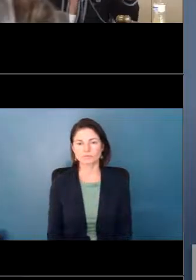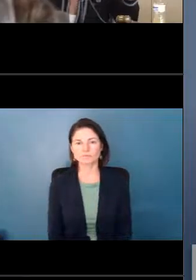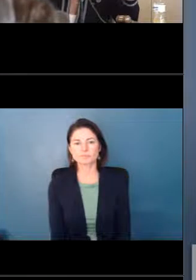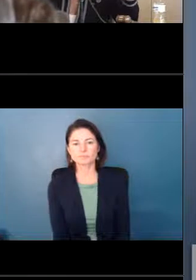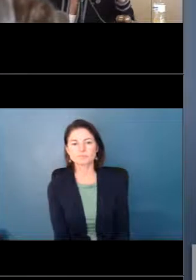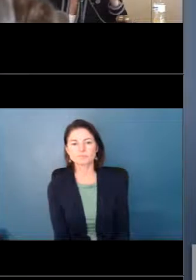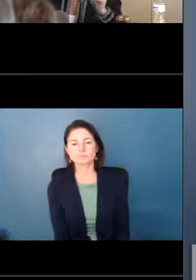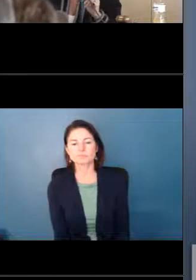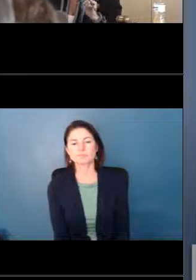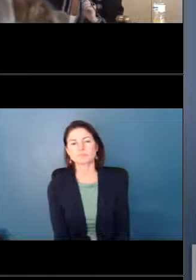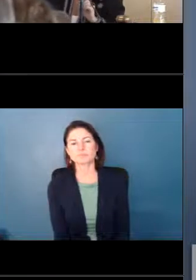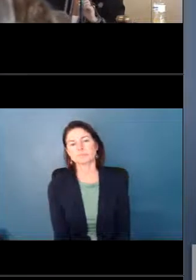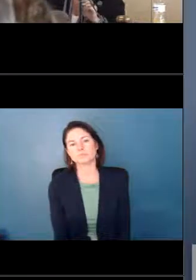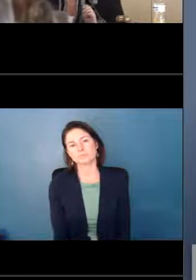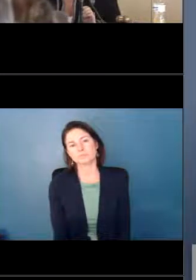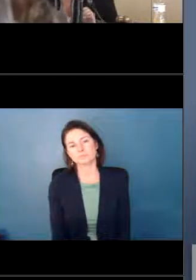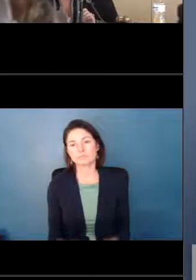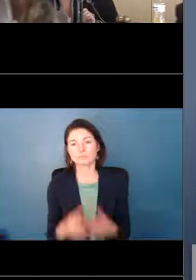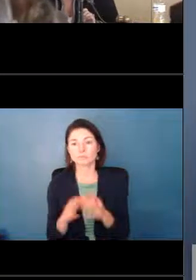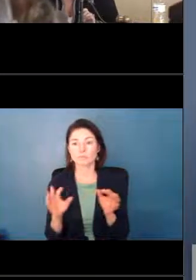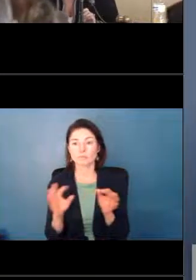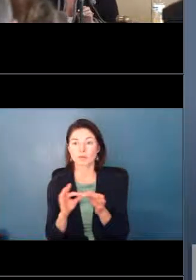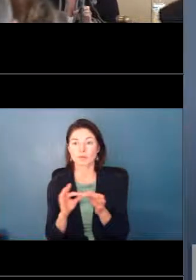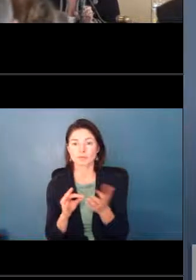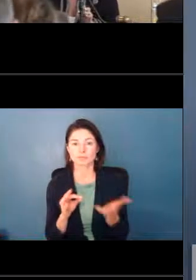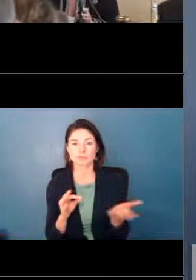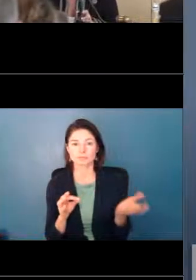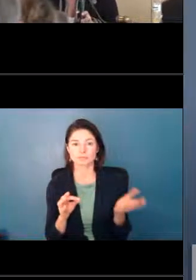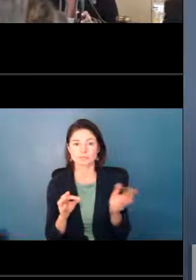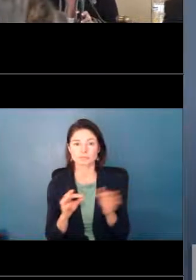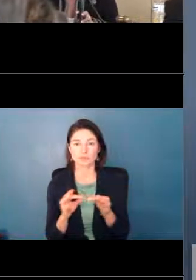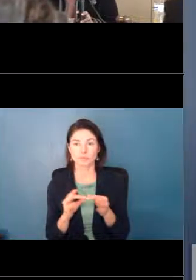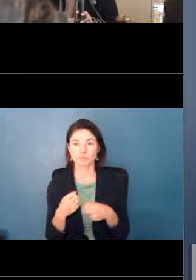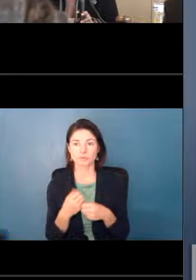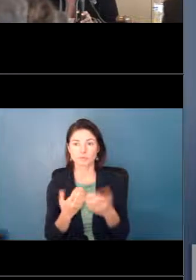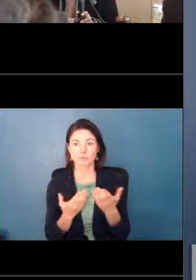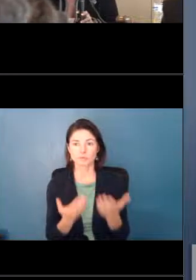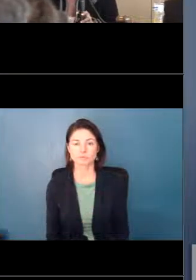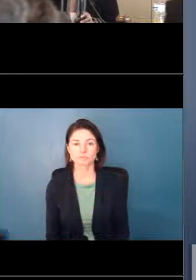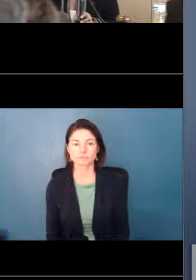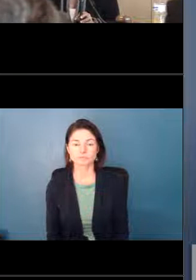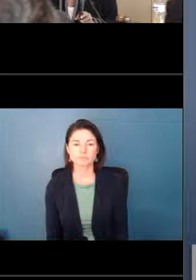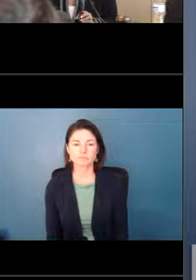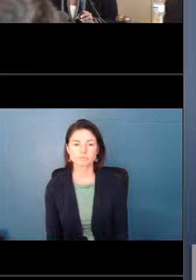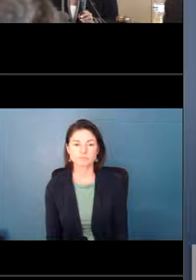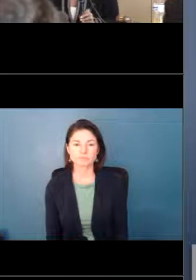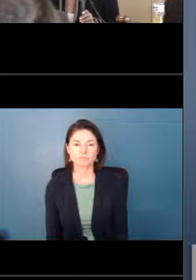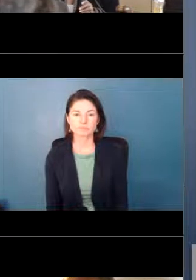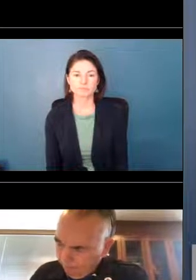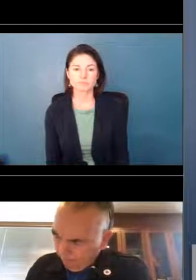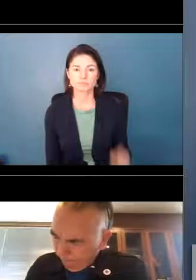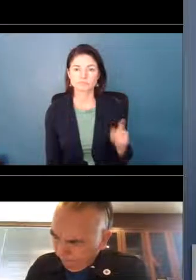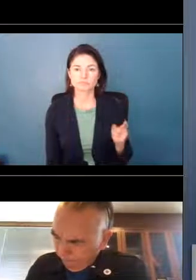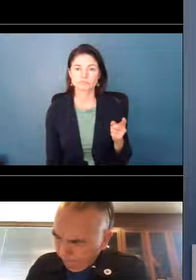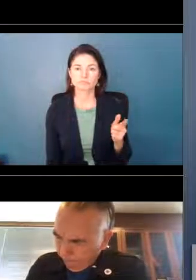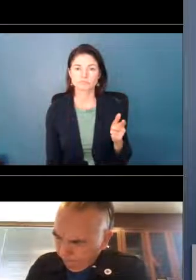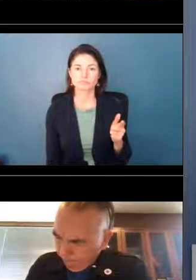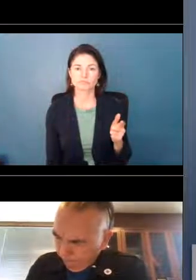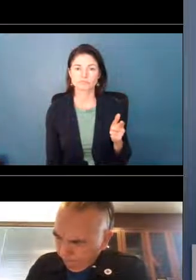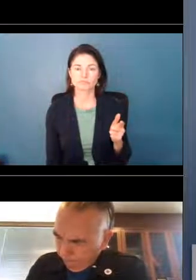comment? No public comment. Commissioners, do you have any comments or could we make a motion? Second.